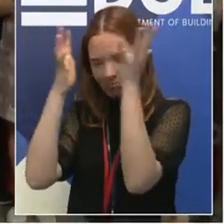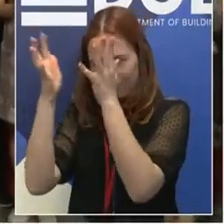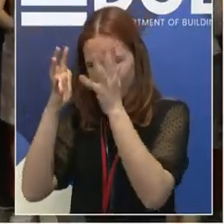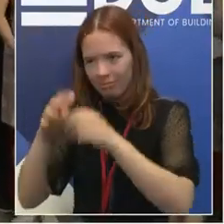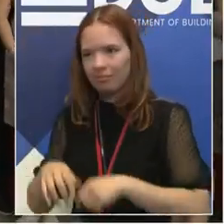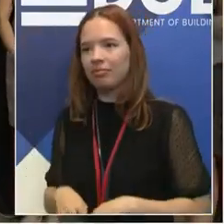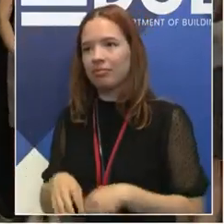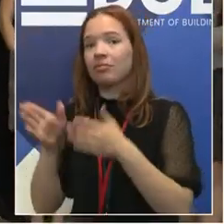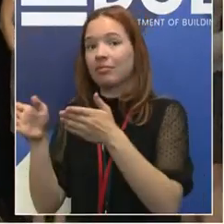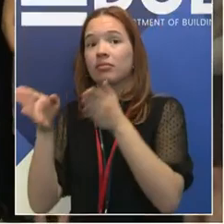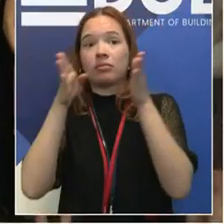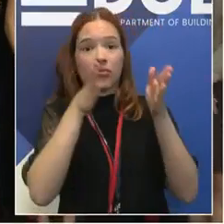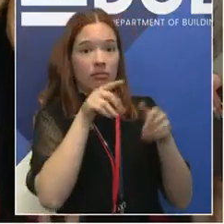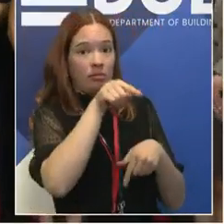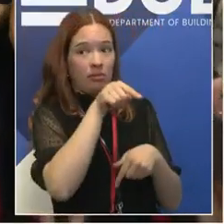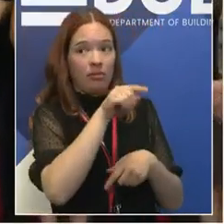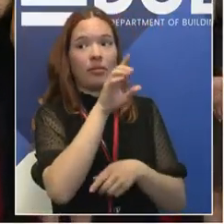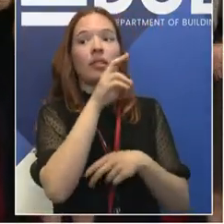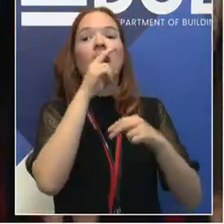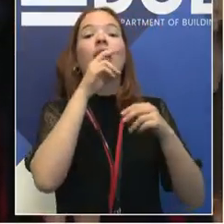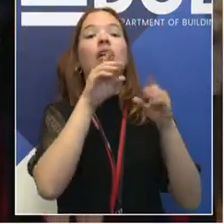And the Department of Buildings.